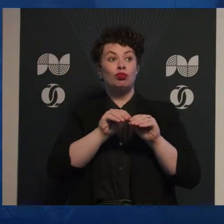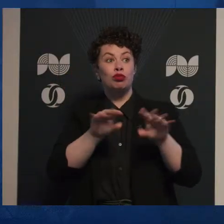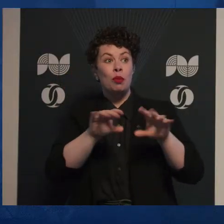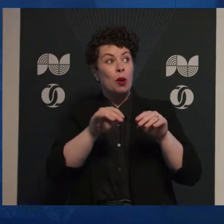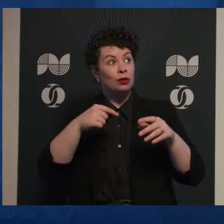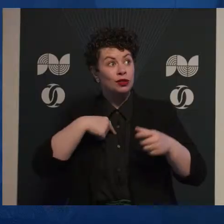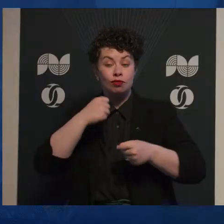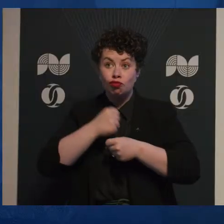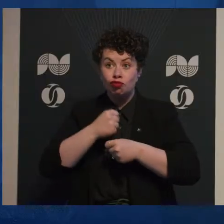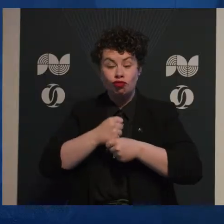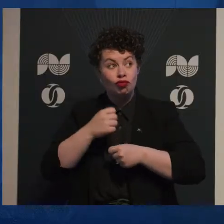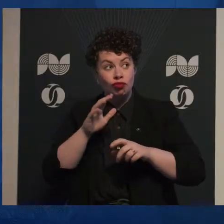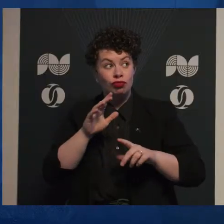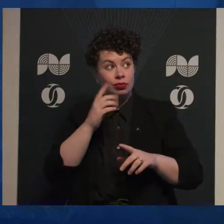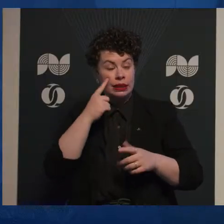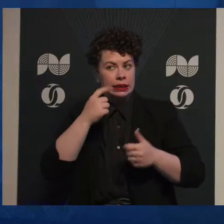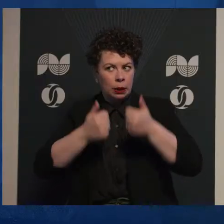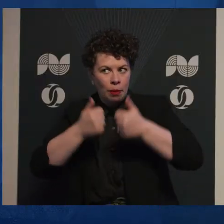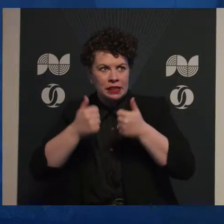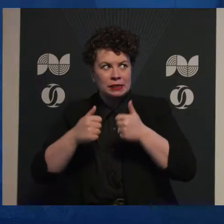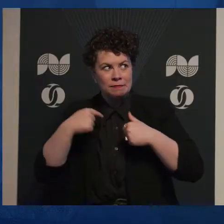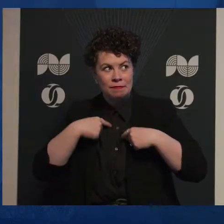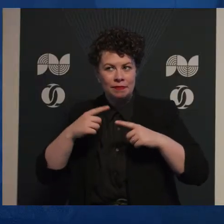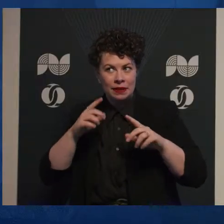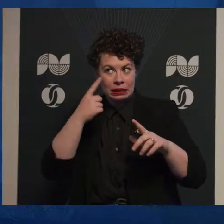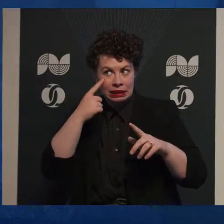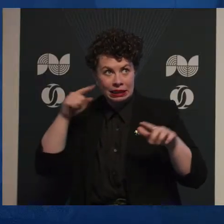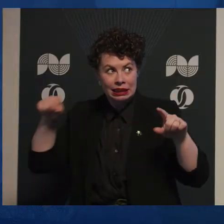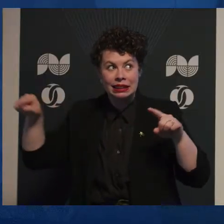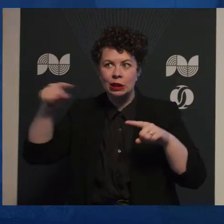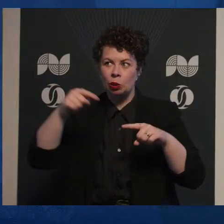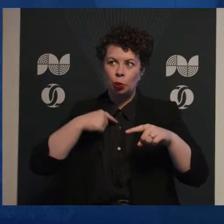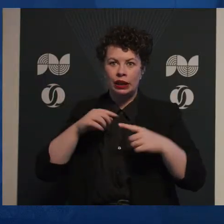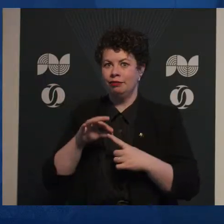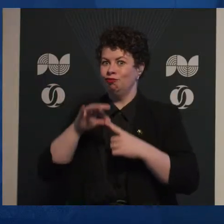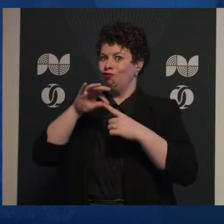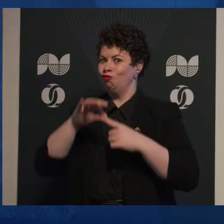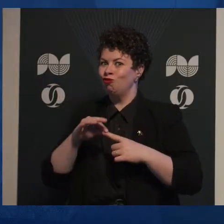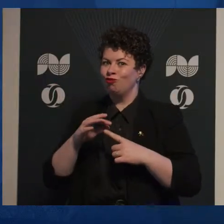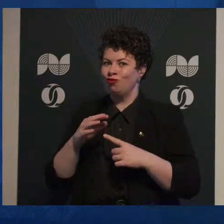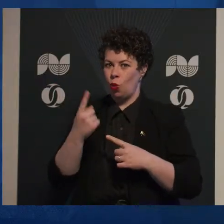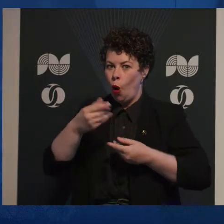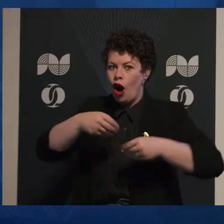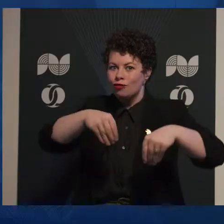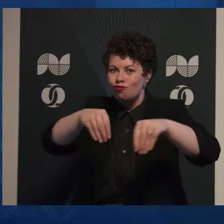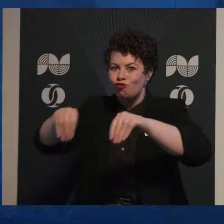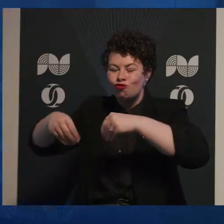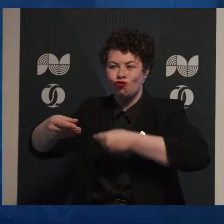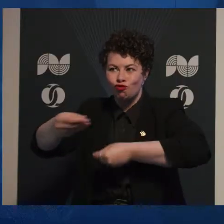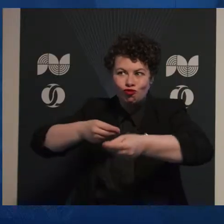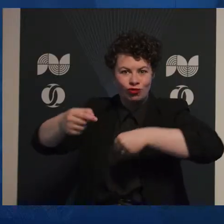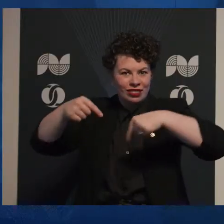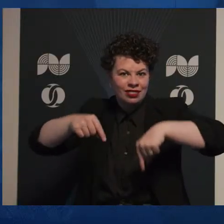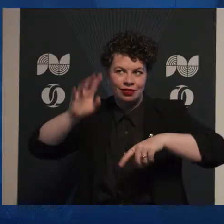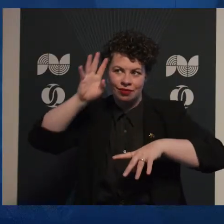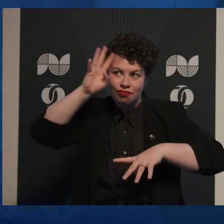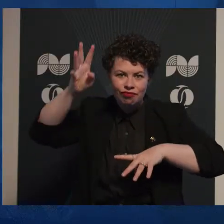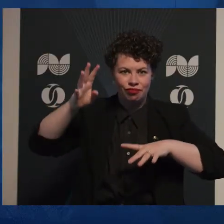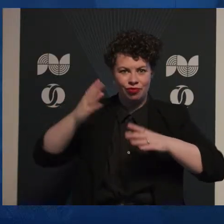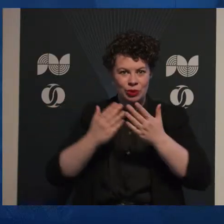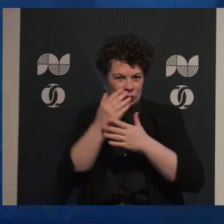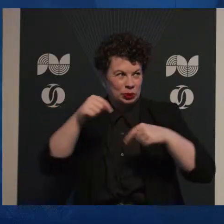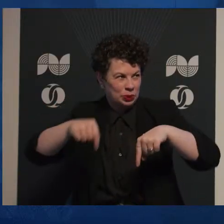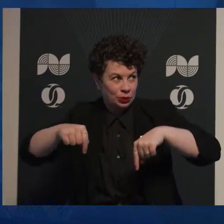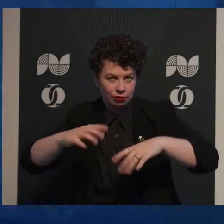working hard on our competitiveness, investing in the single market, trying to invest in the research, development and innovation agenda. We